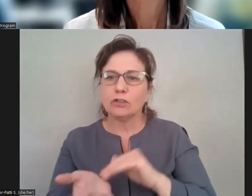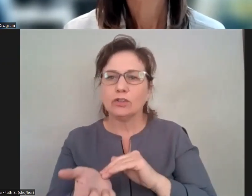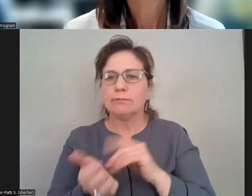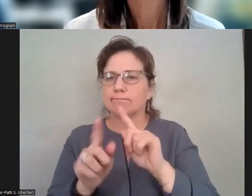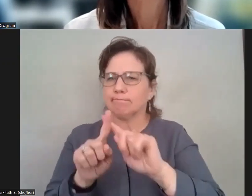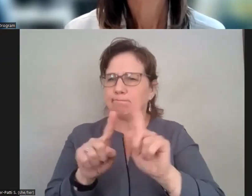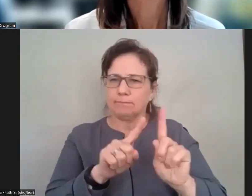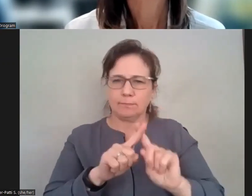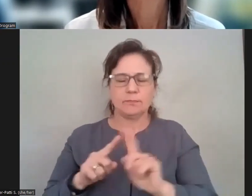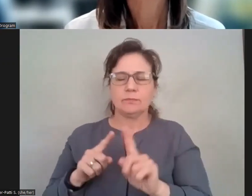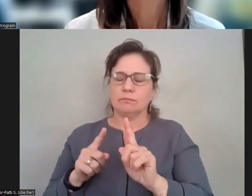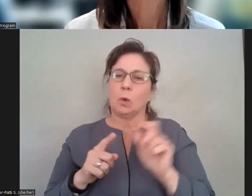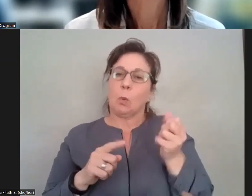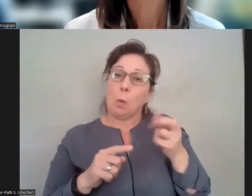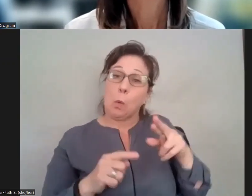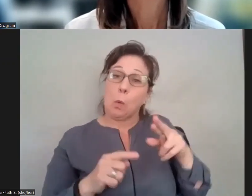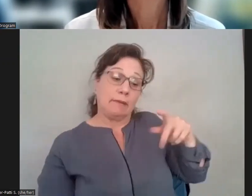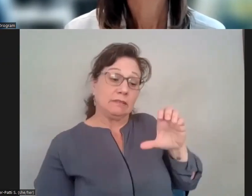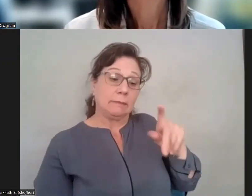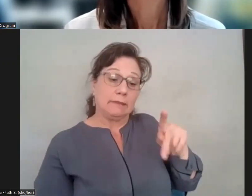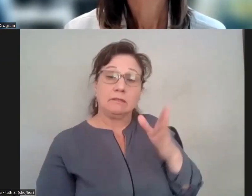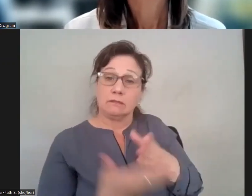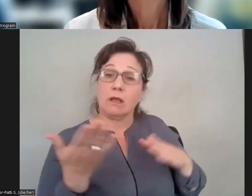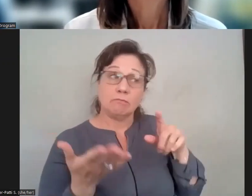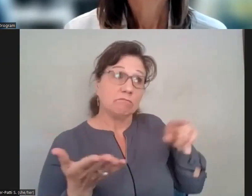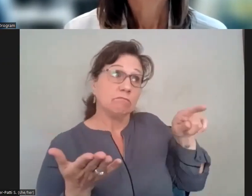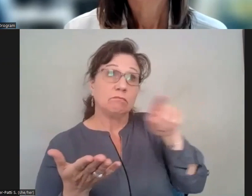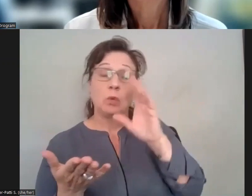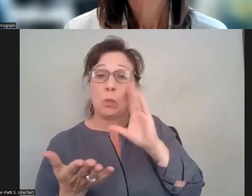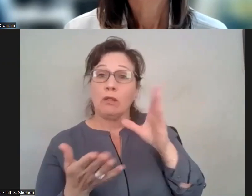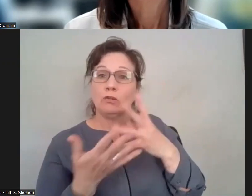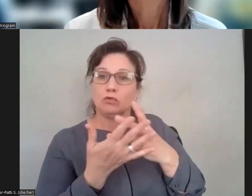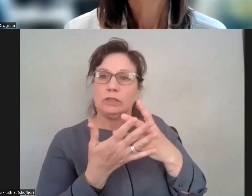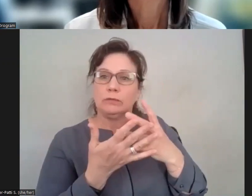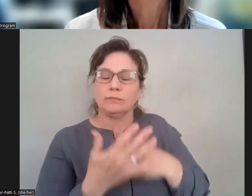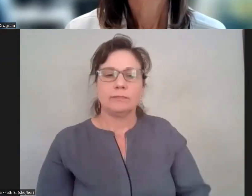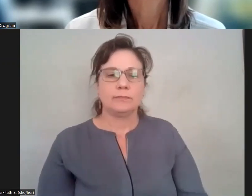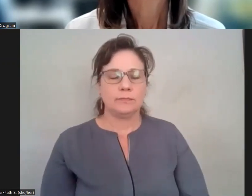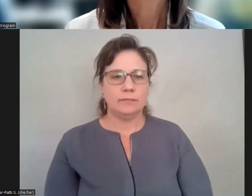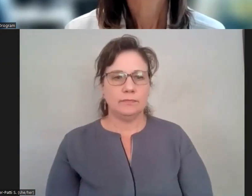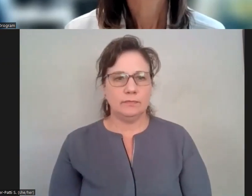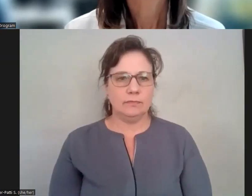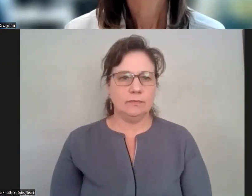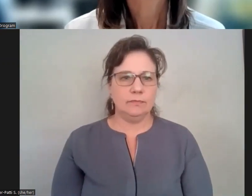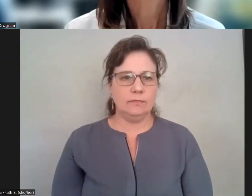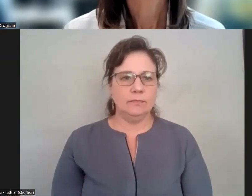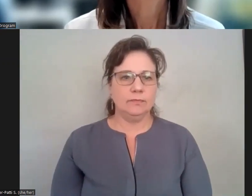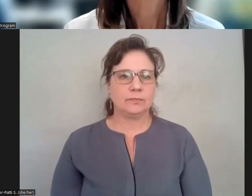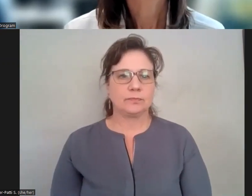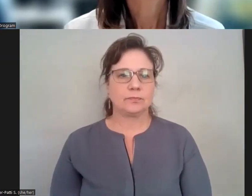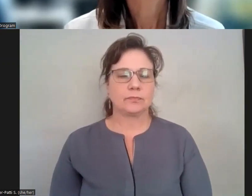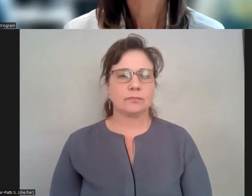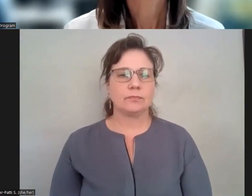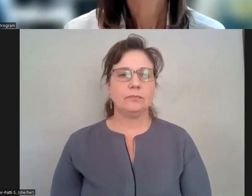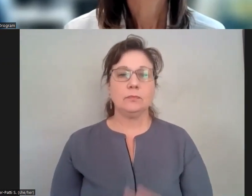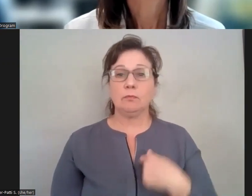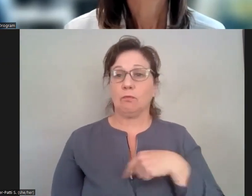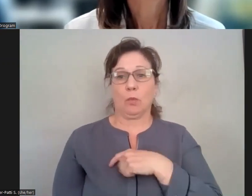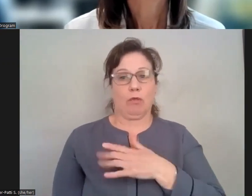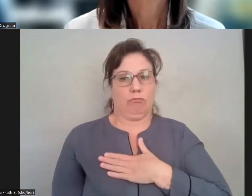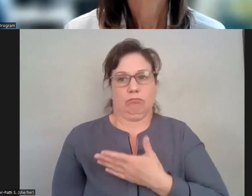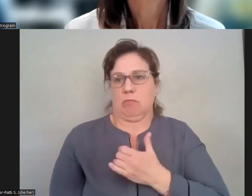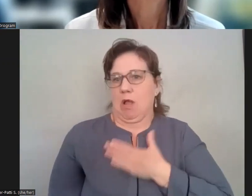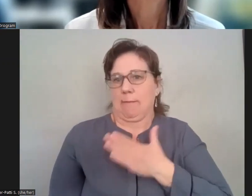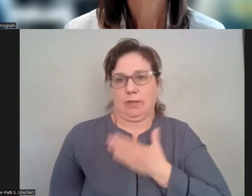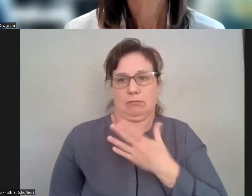or some of the primary care physicians out there who do this. we are happy to be the ones to